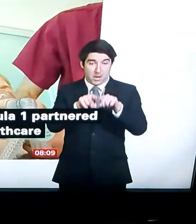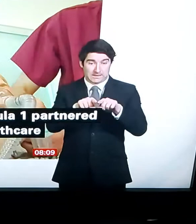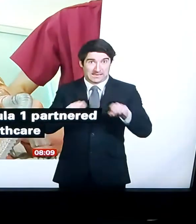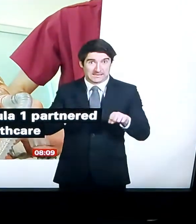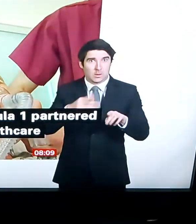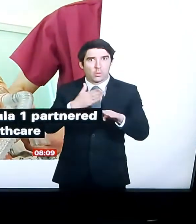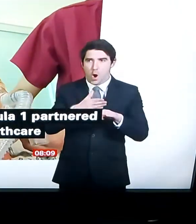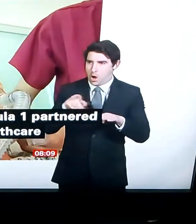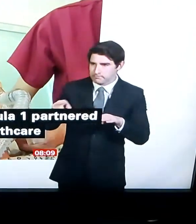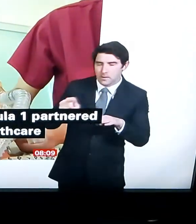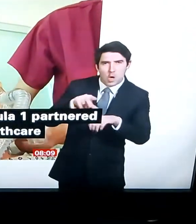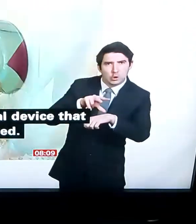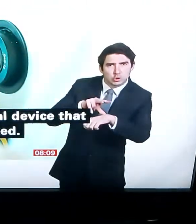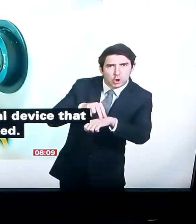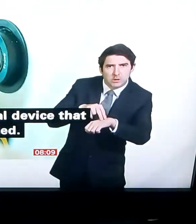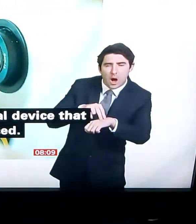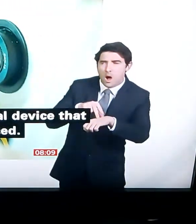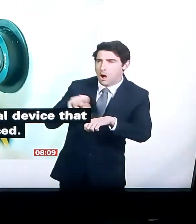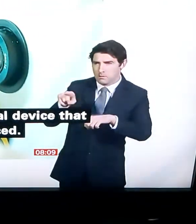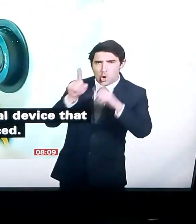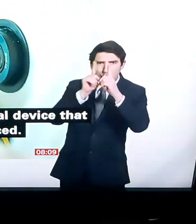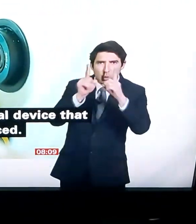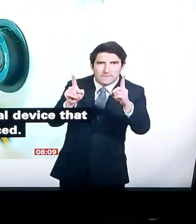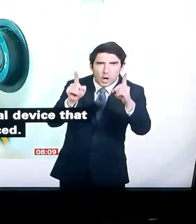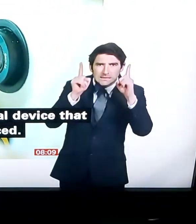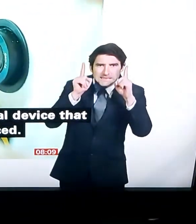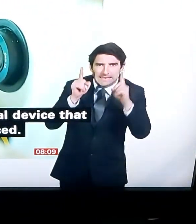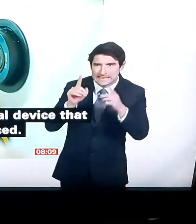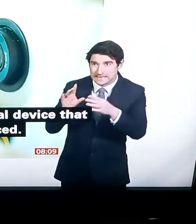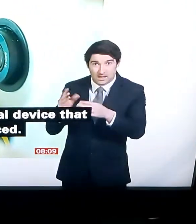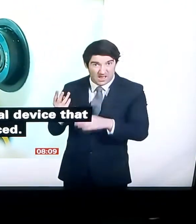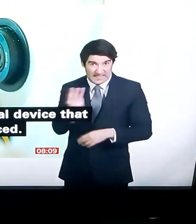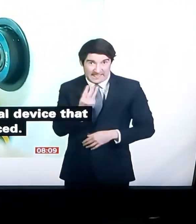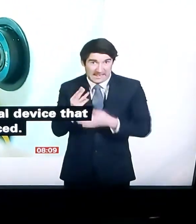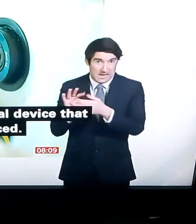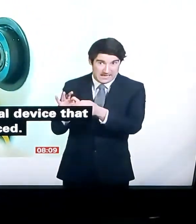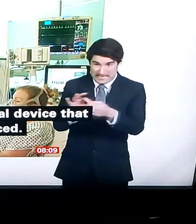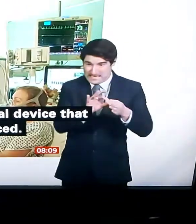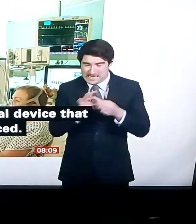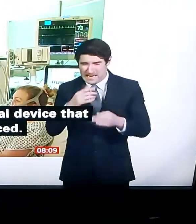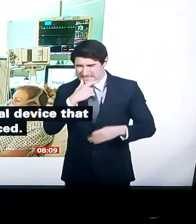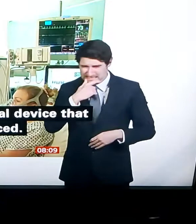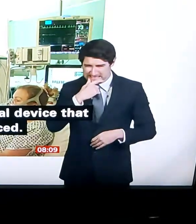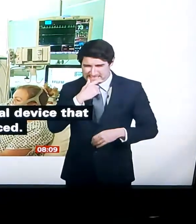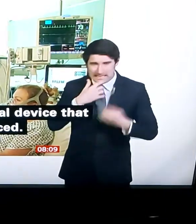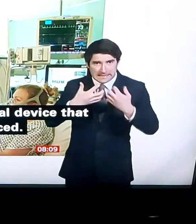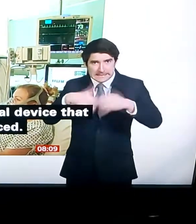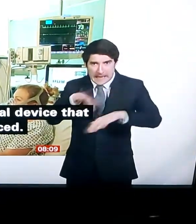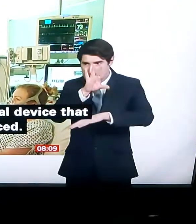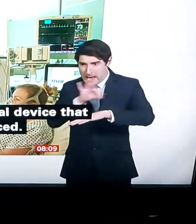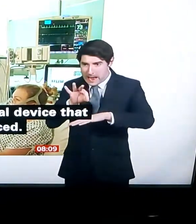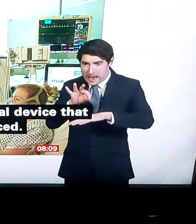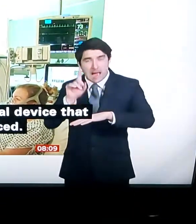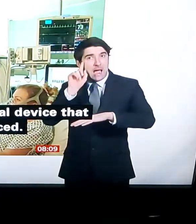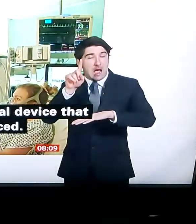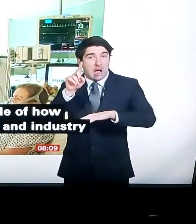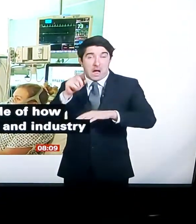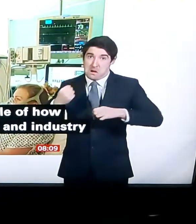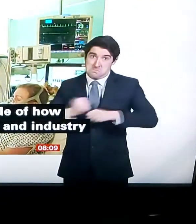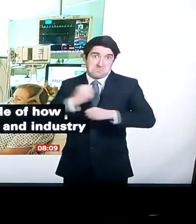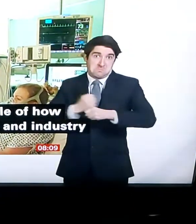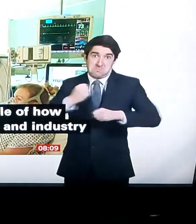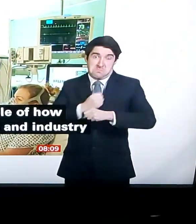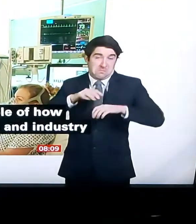and healthcare engineers on a medical device that could be mass-produced. This is a great example of how